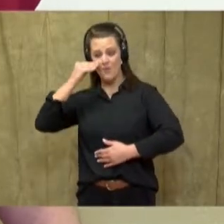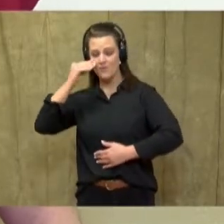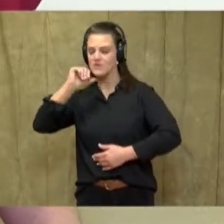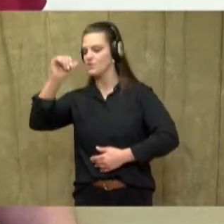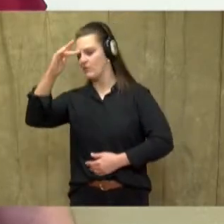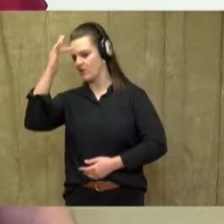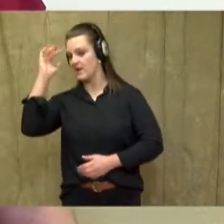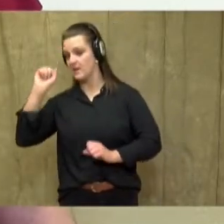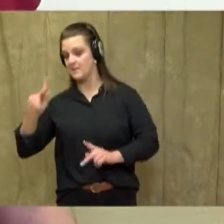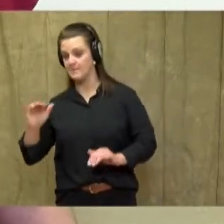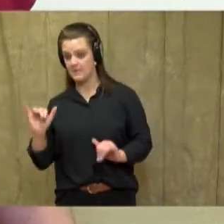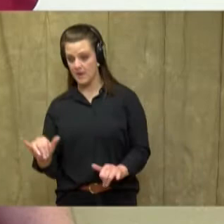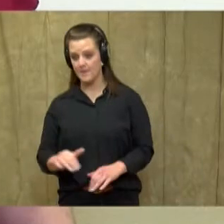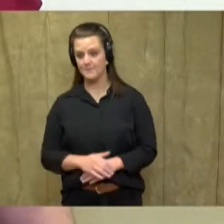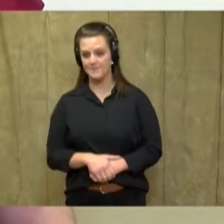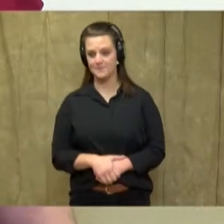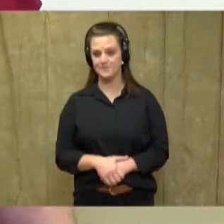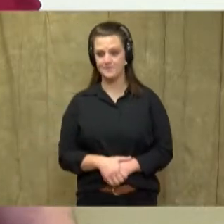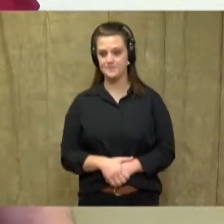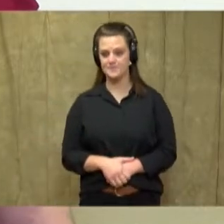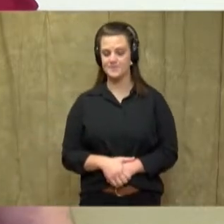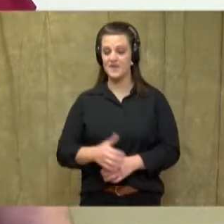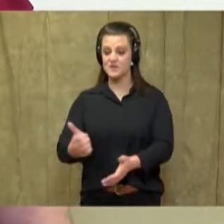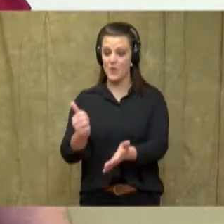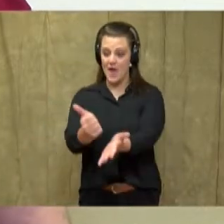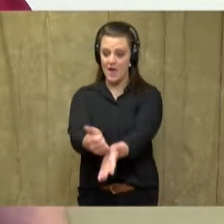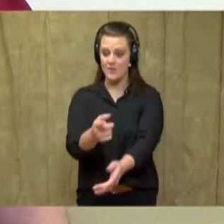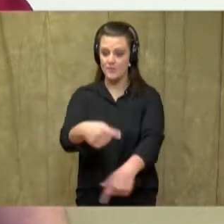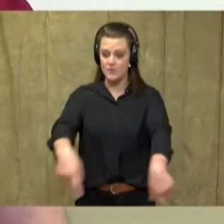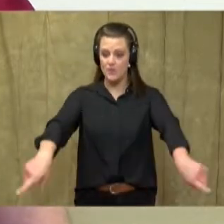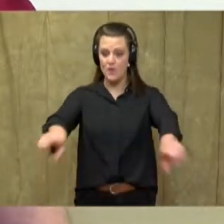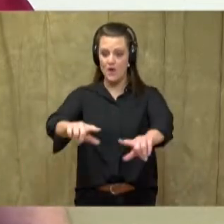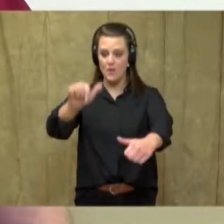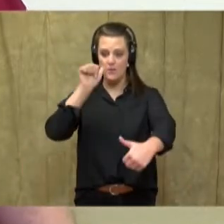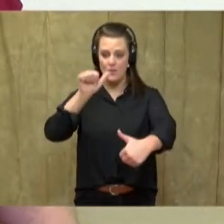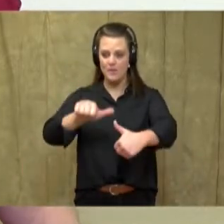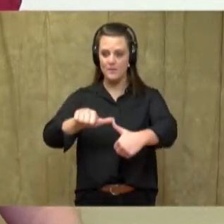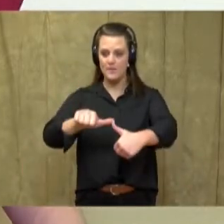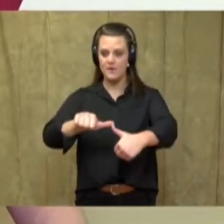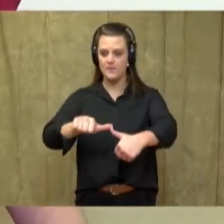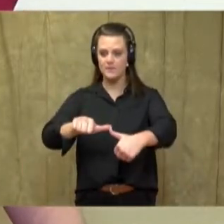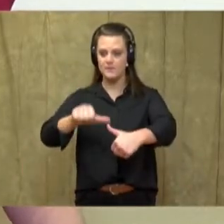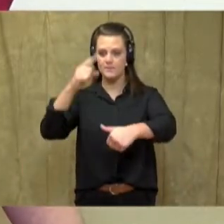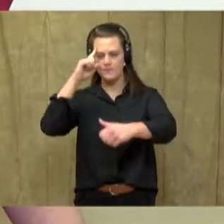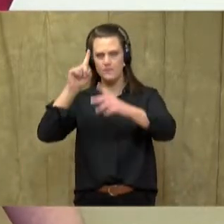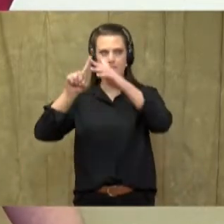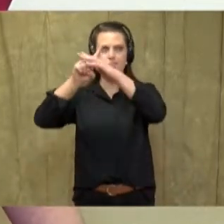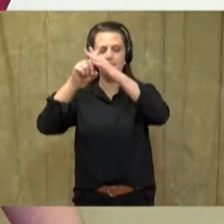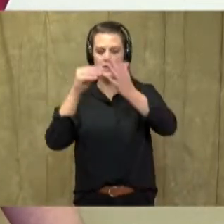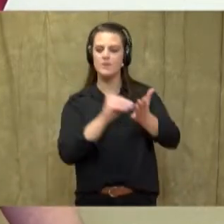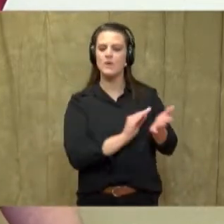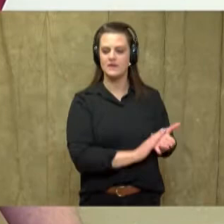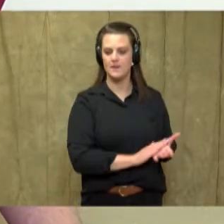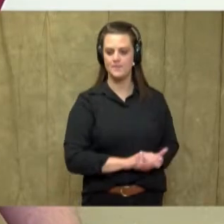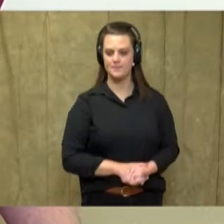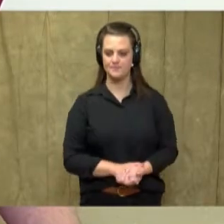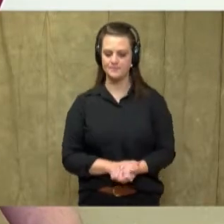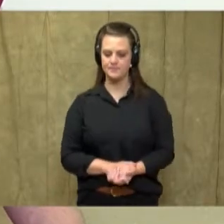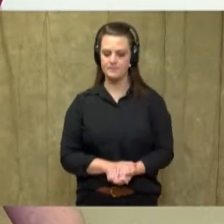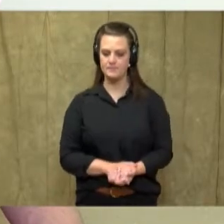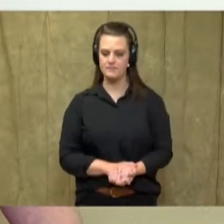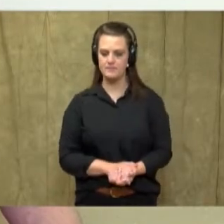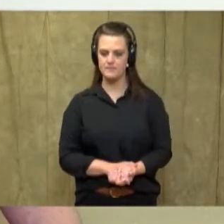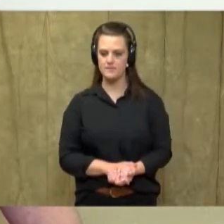well. Please do that so that it helps you as the reader remember things. So now, boys and girls, we're going